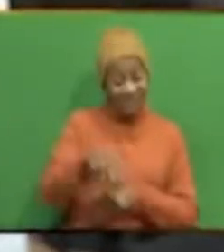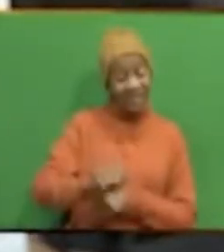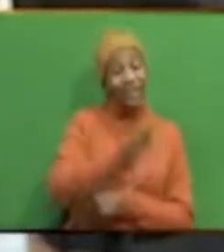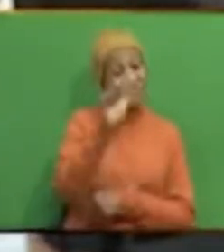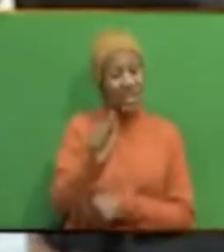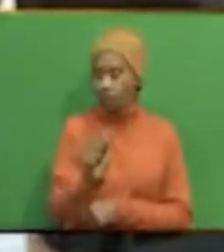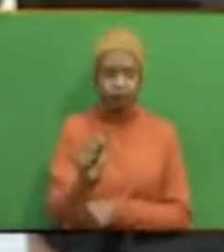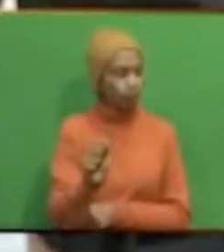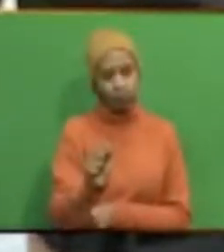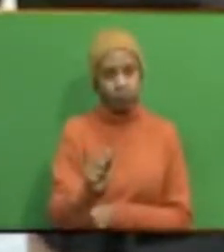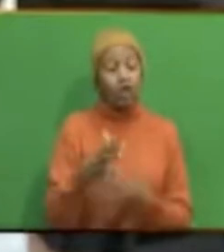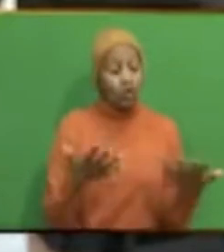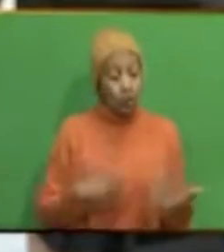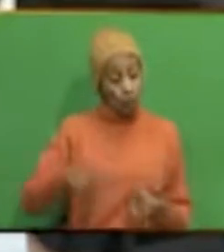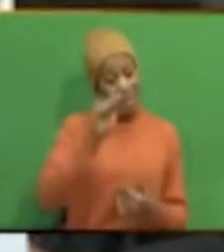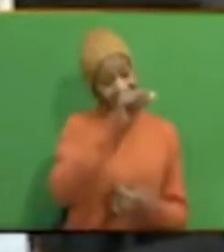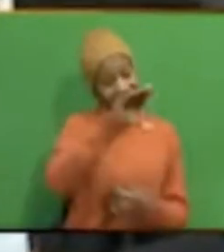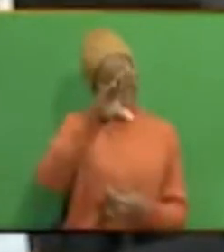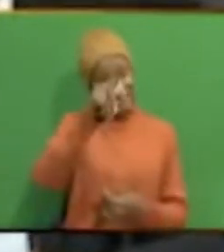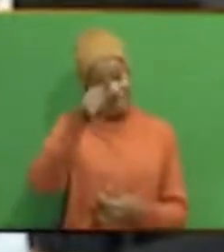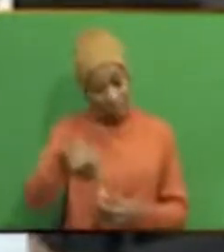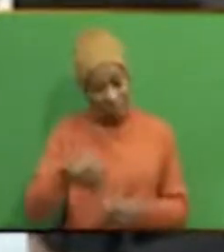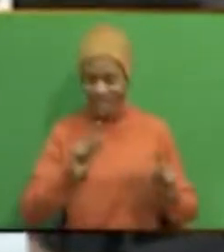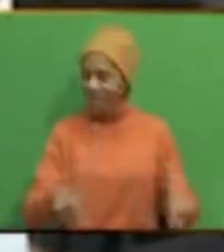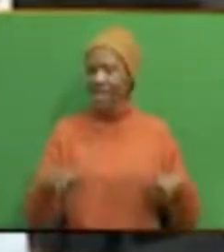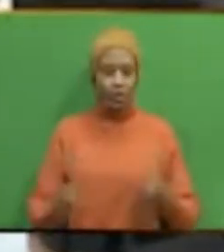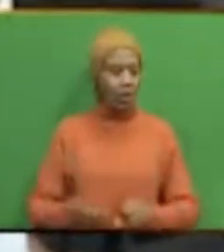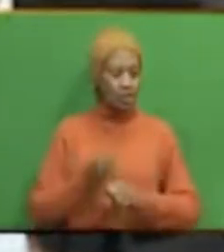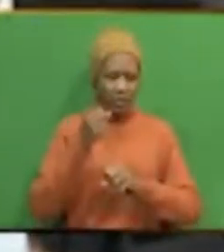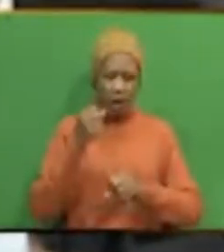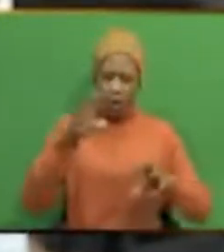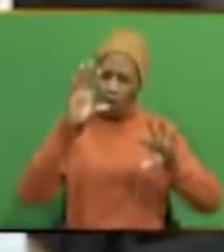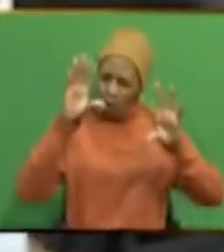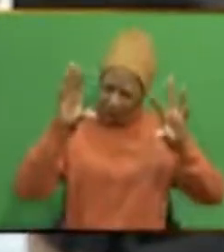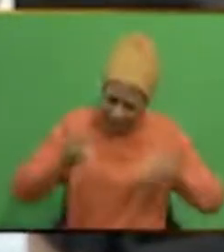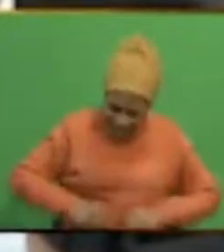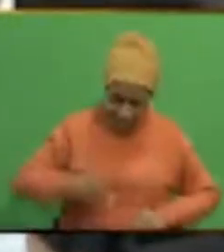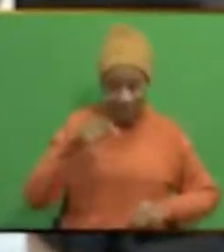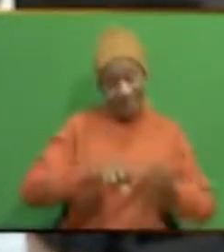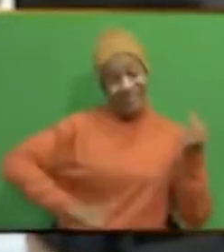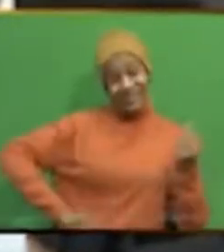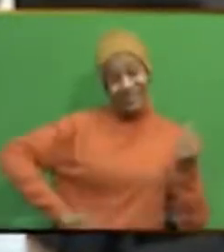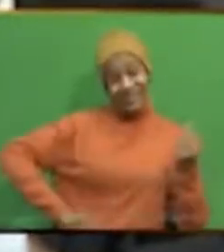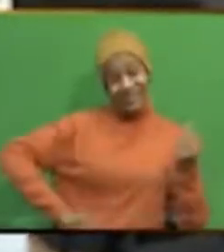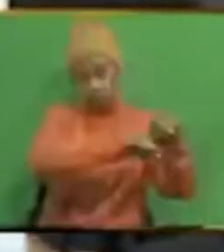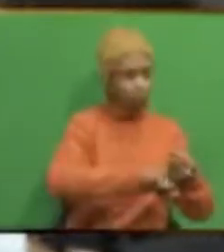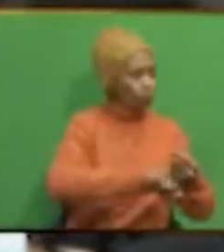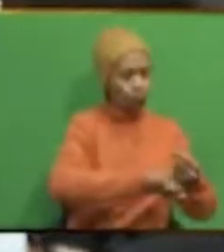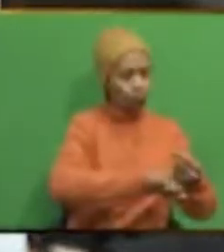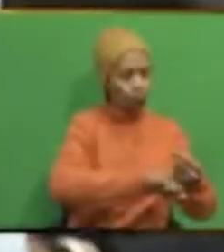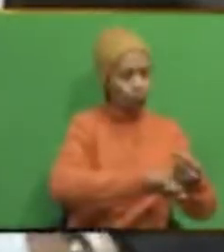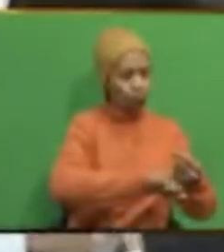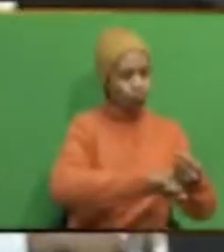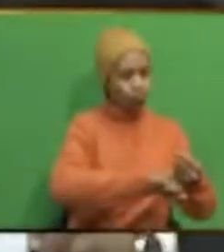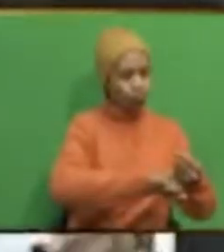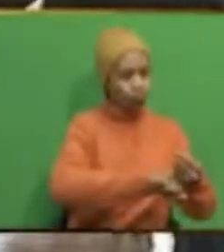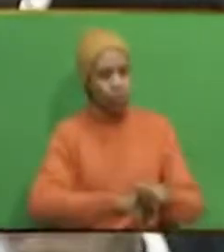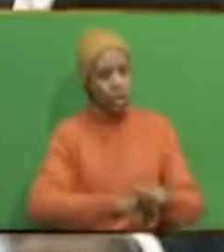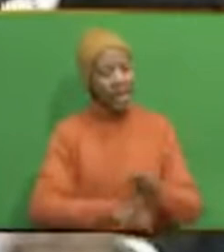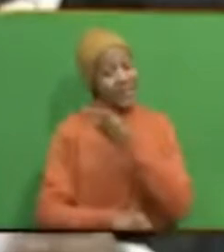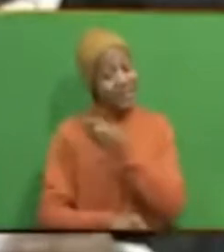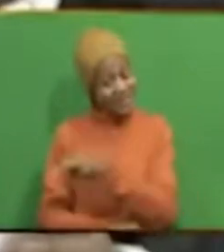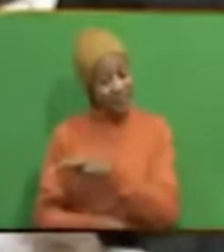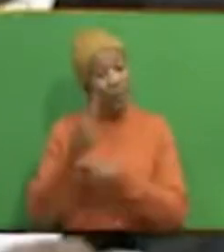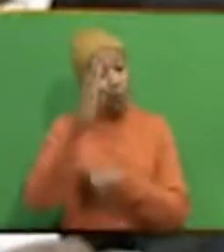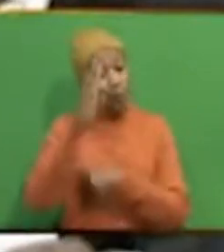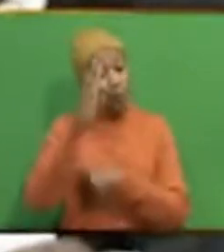Africa. And the ACDP cannot in good conscience support today's nominations, as those nominated will represent us and be